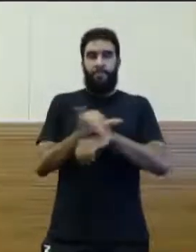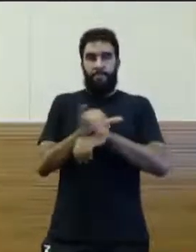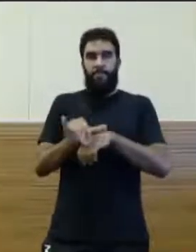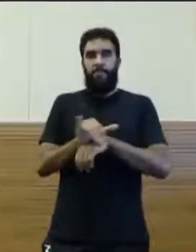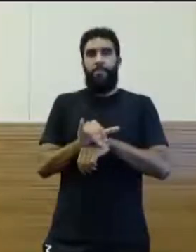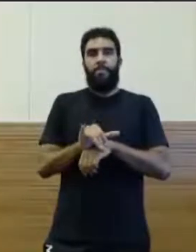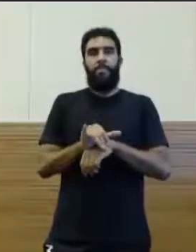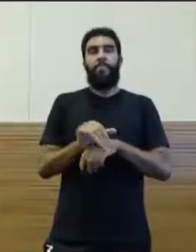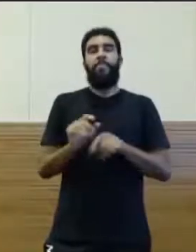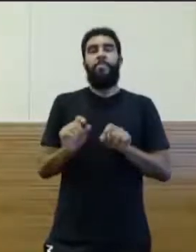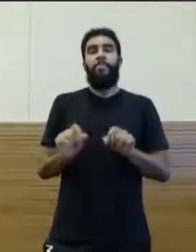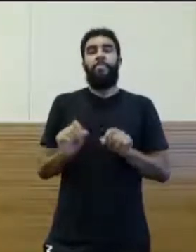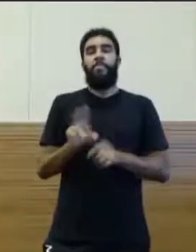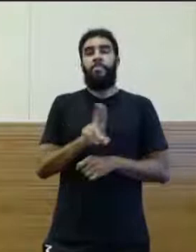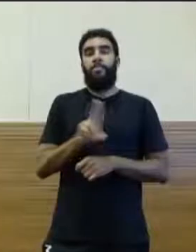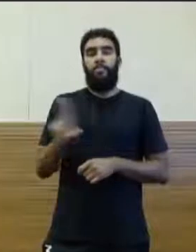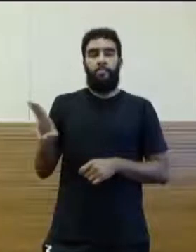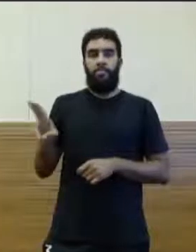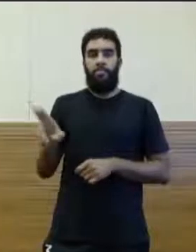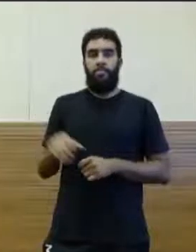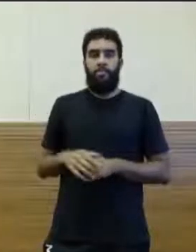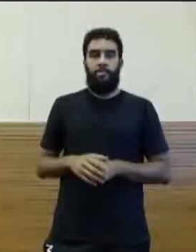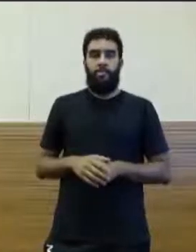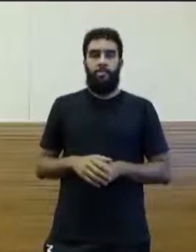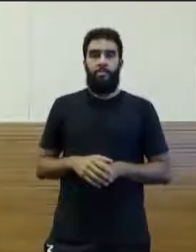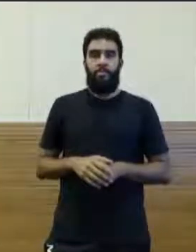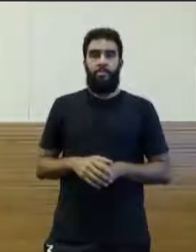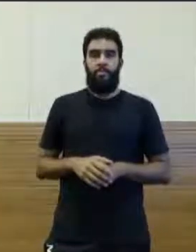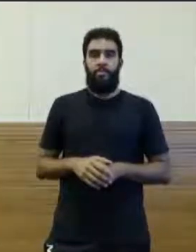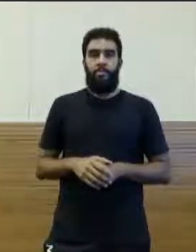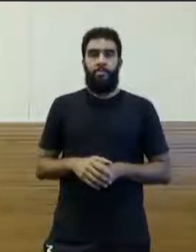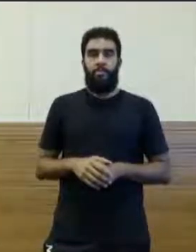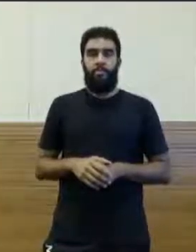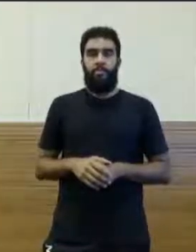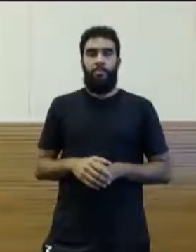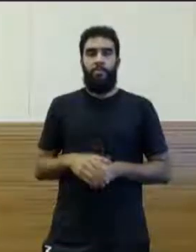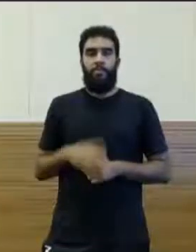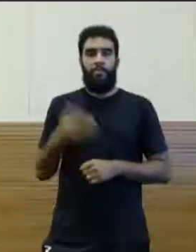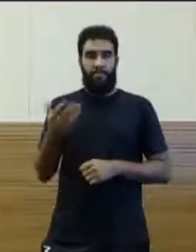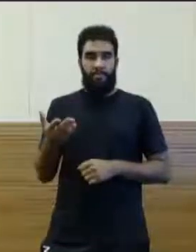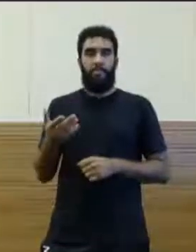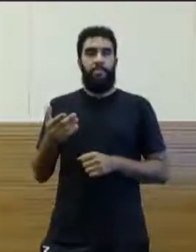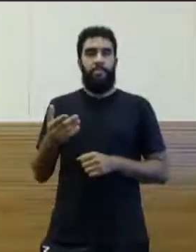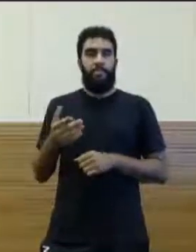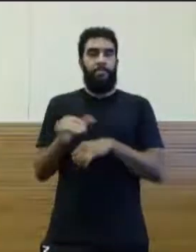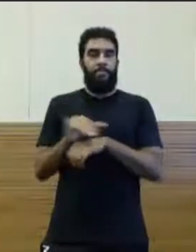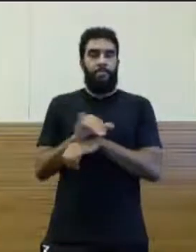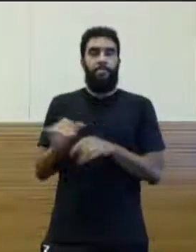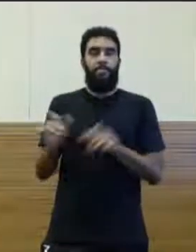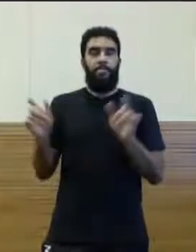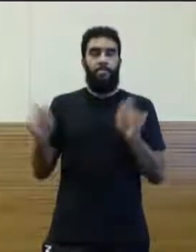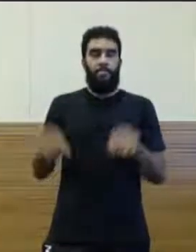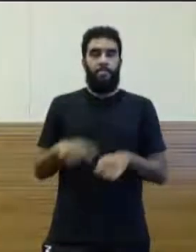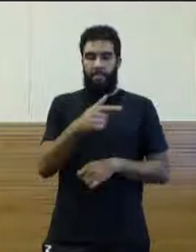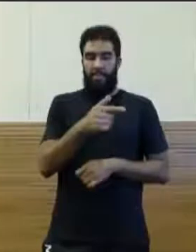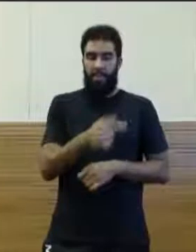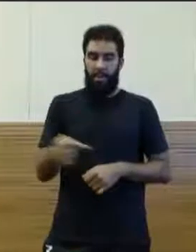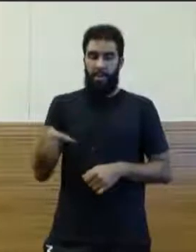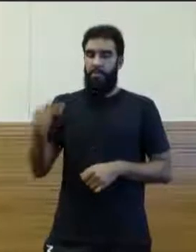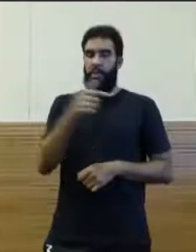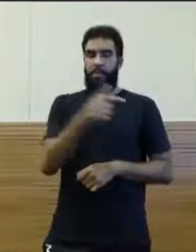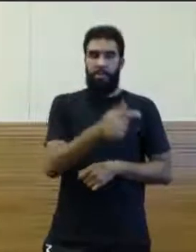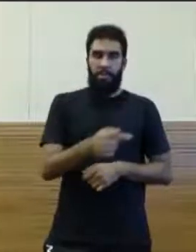where we reinforce the strategy, which we call semana a semana se haga la actualización de diferentes herramientas